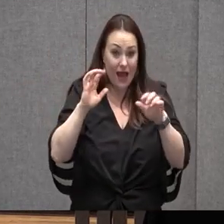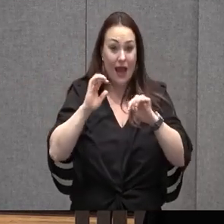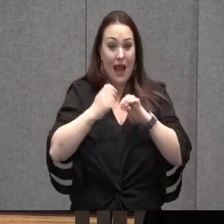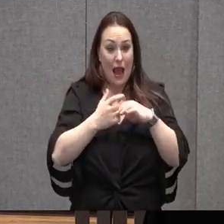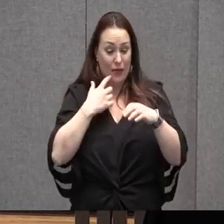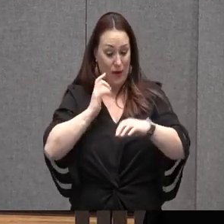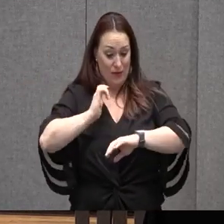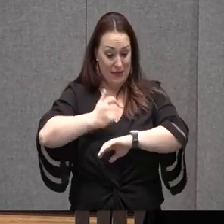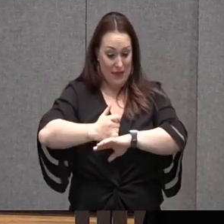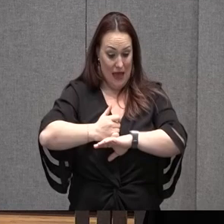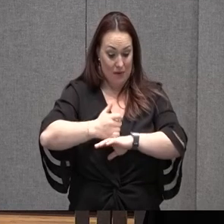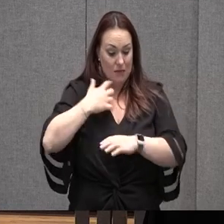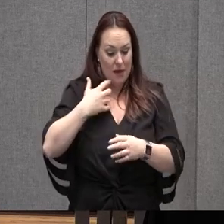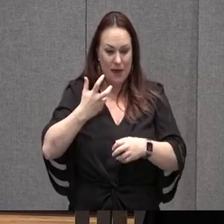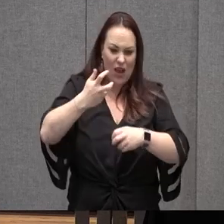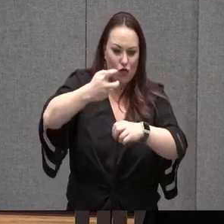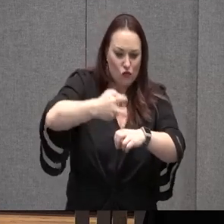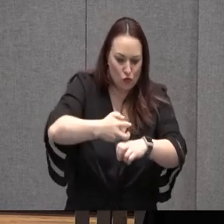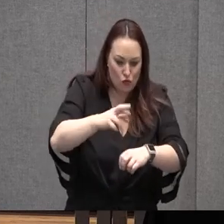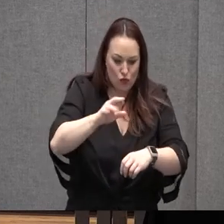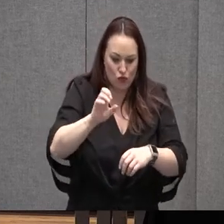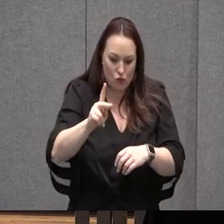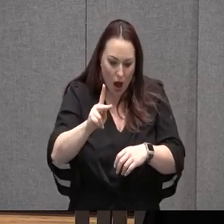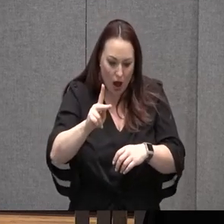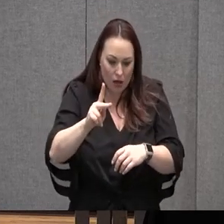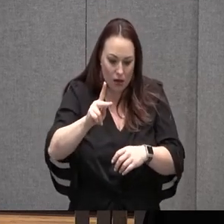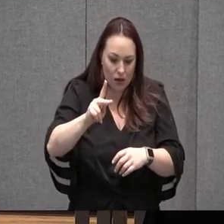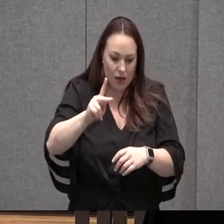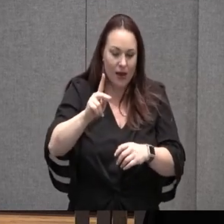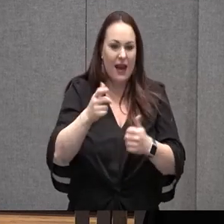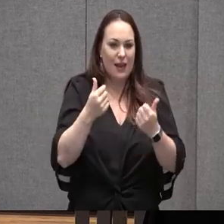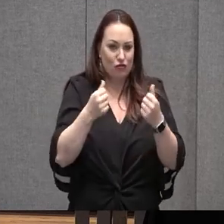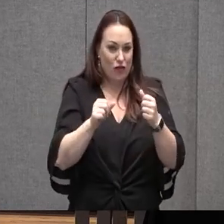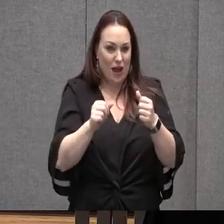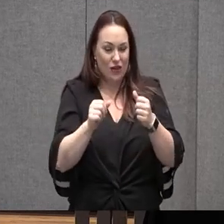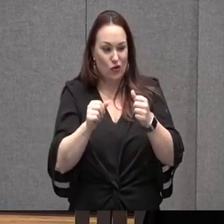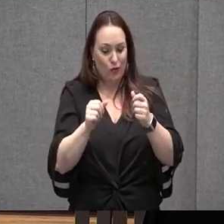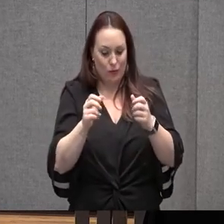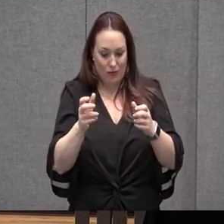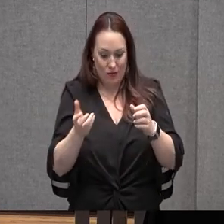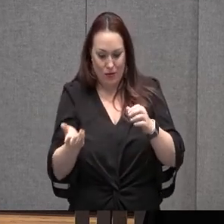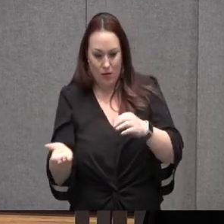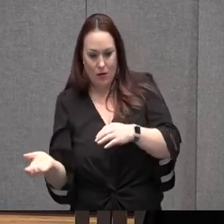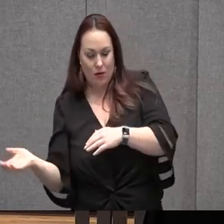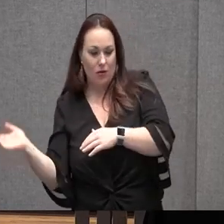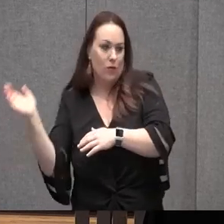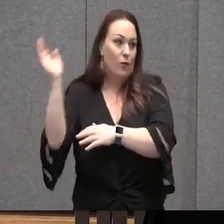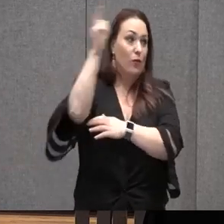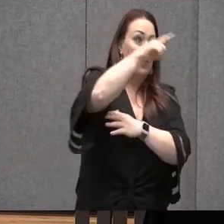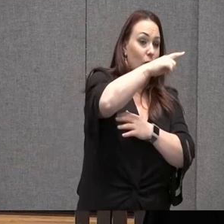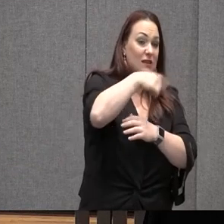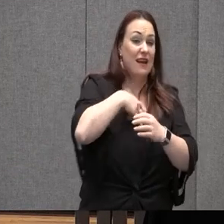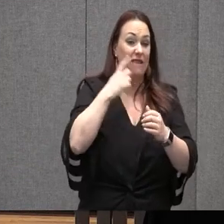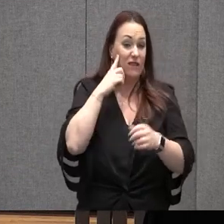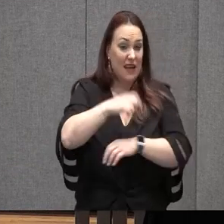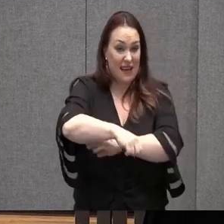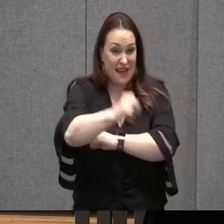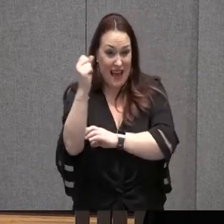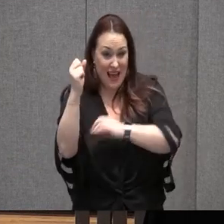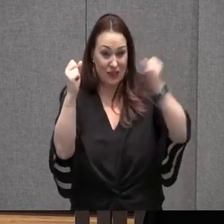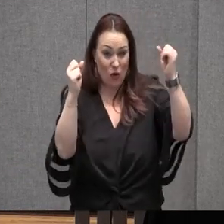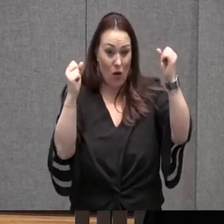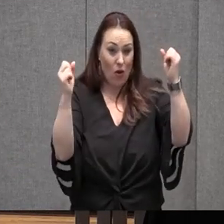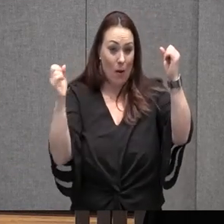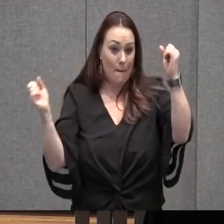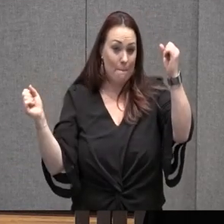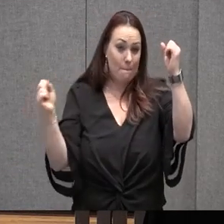put maybe rocks and try and launch them and knock over the walls